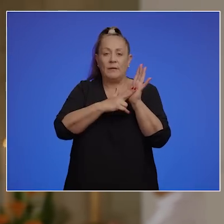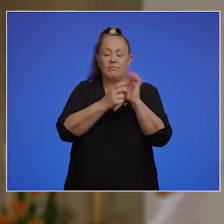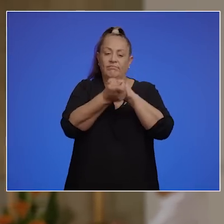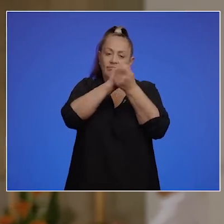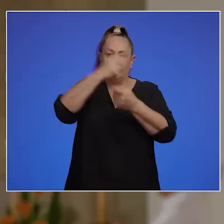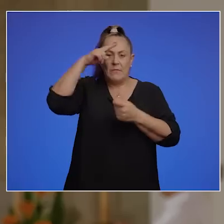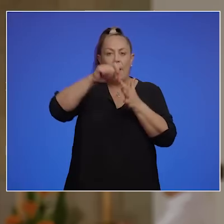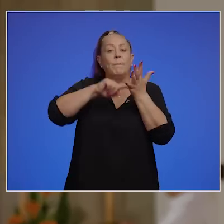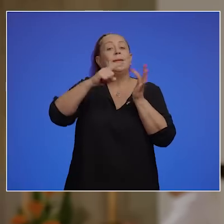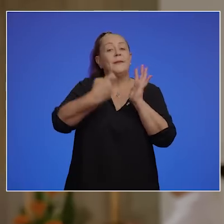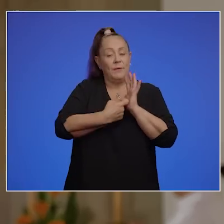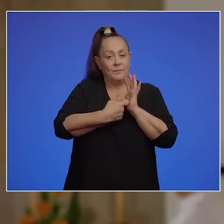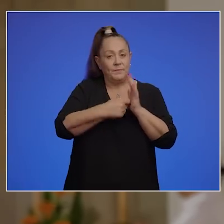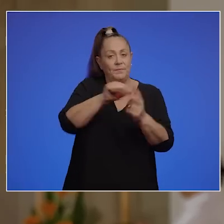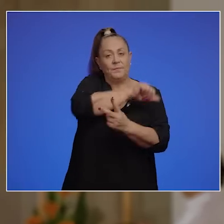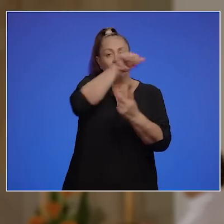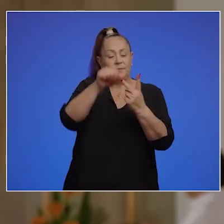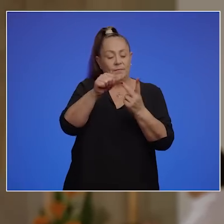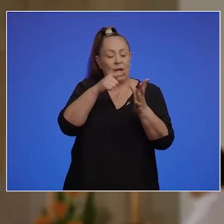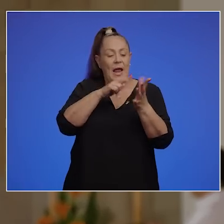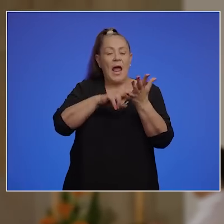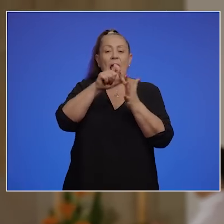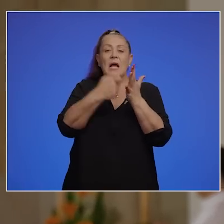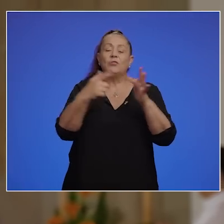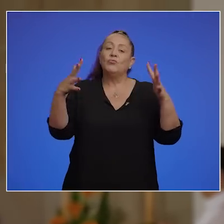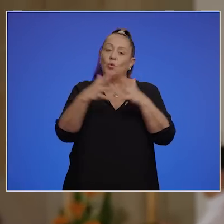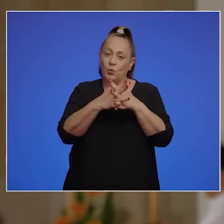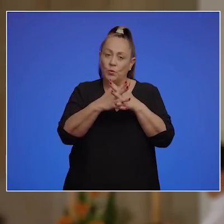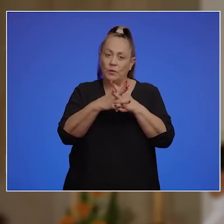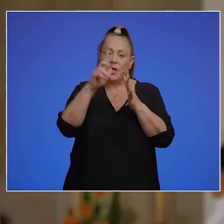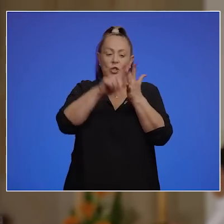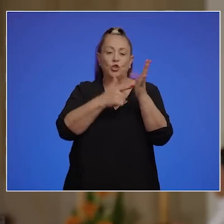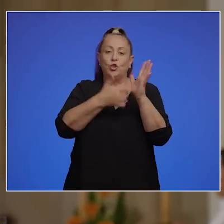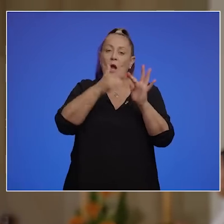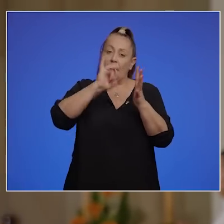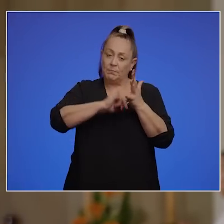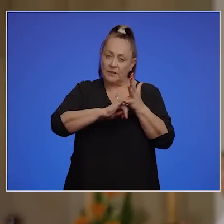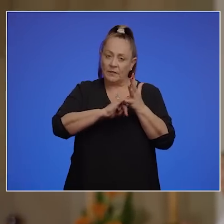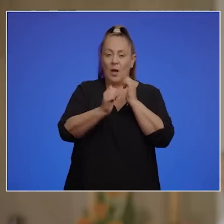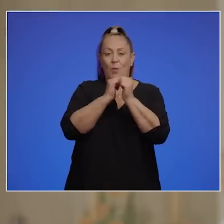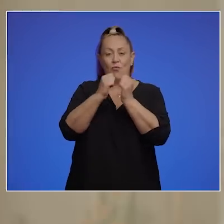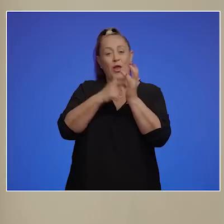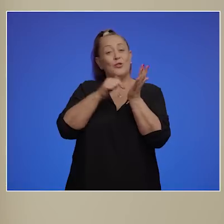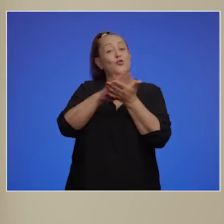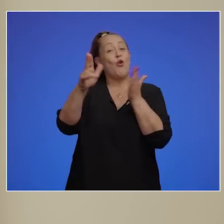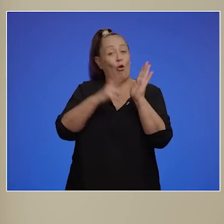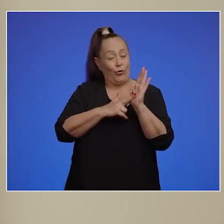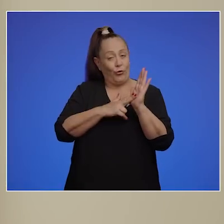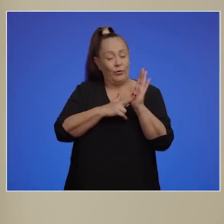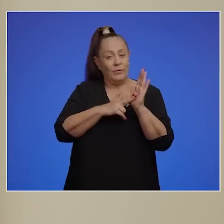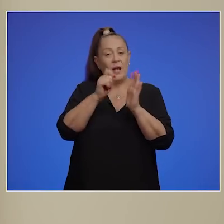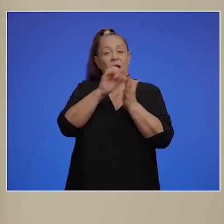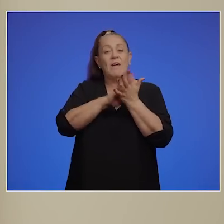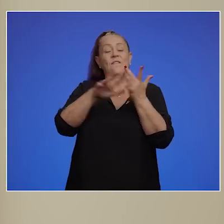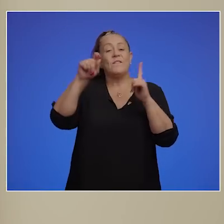Peter, and his brother Andrew. James, the son of Zebedee, and his brother John. Philip